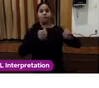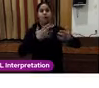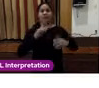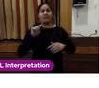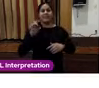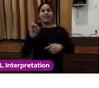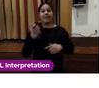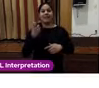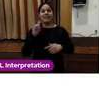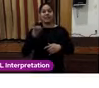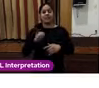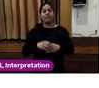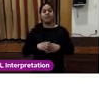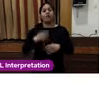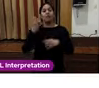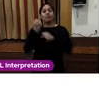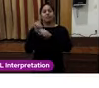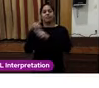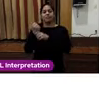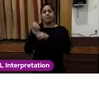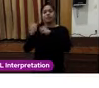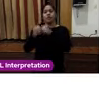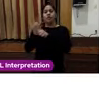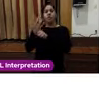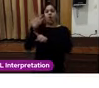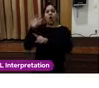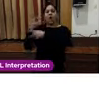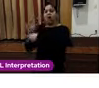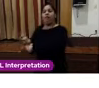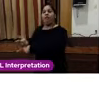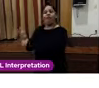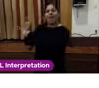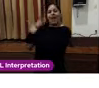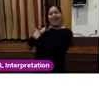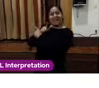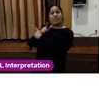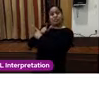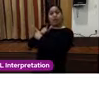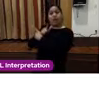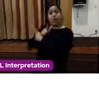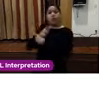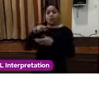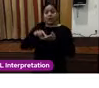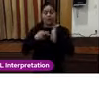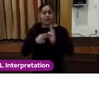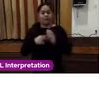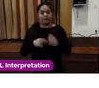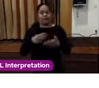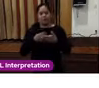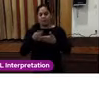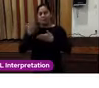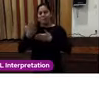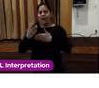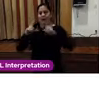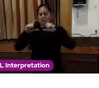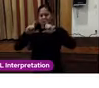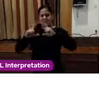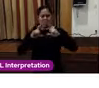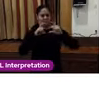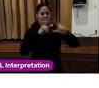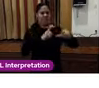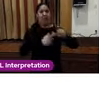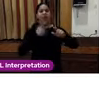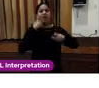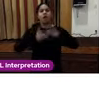was a predatory lending scheme where taxi cab drivers would have to buy a medallion to run a yellow cab